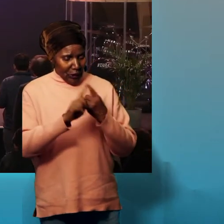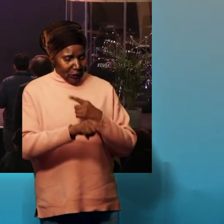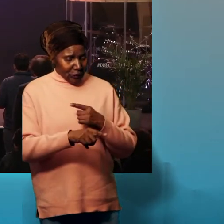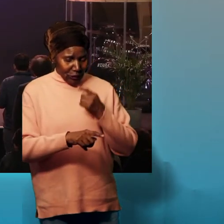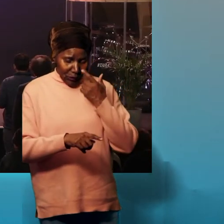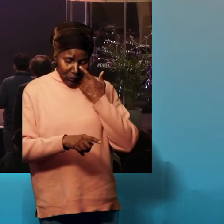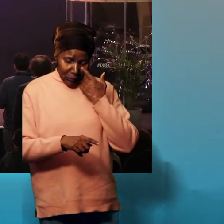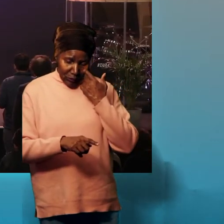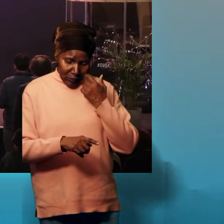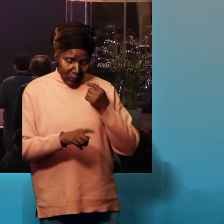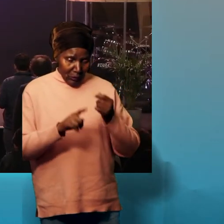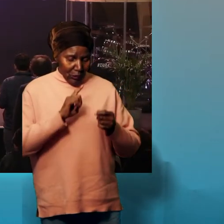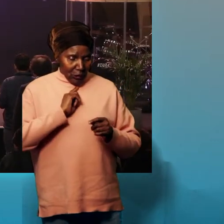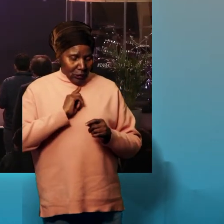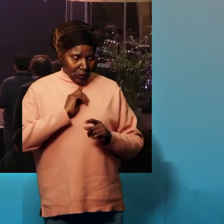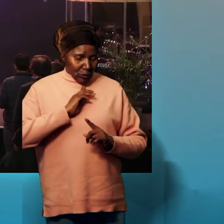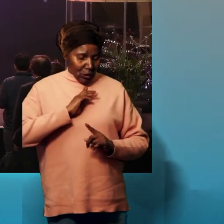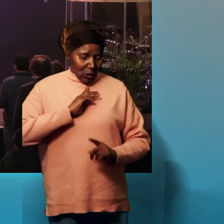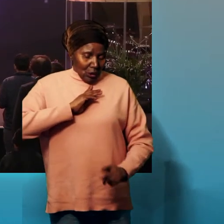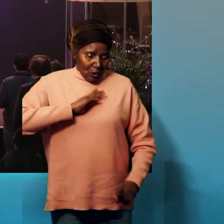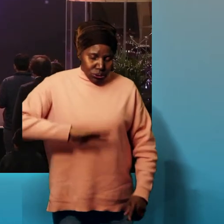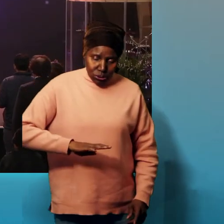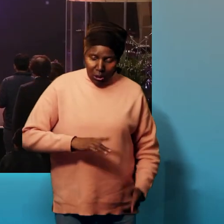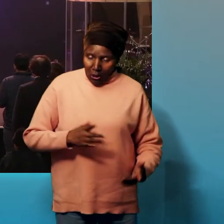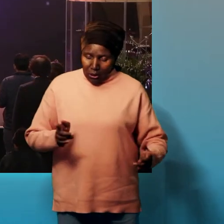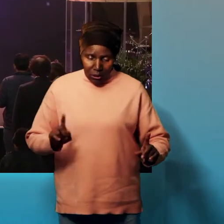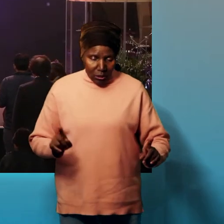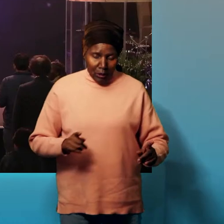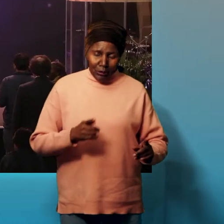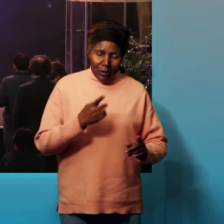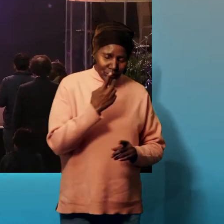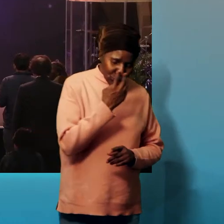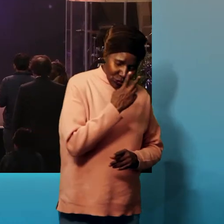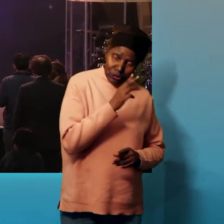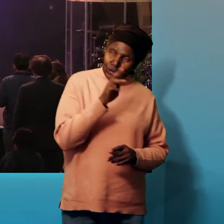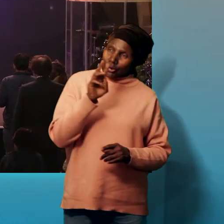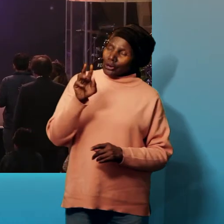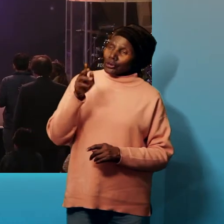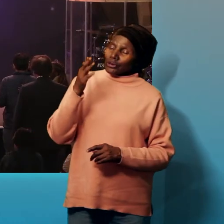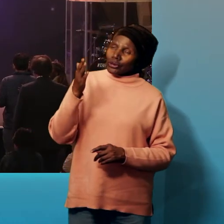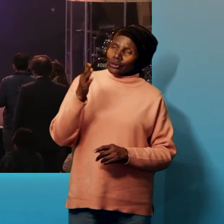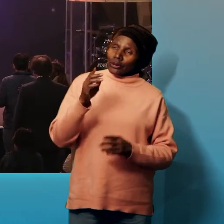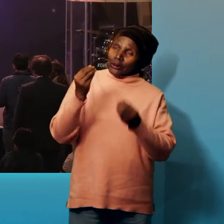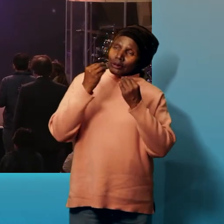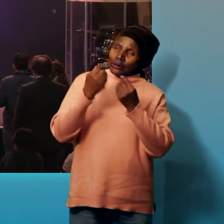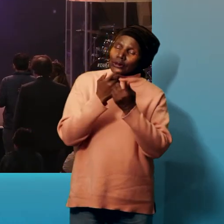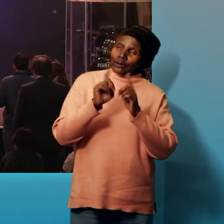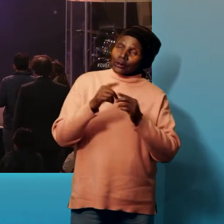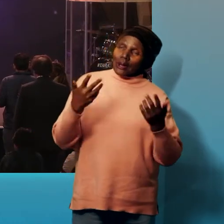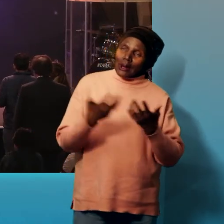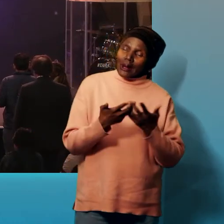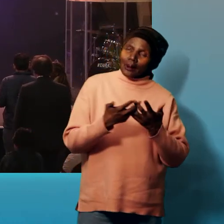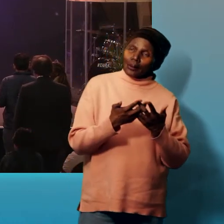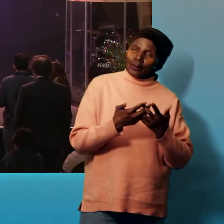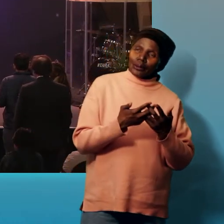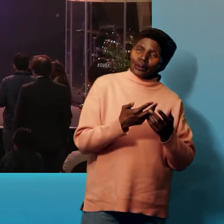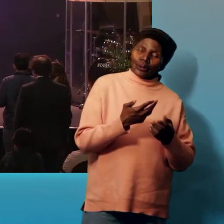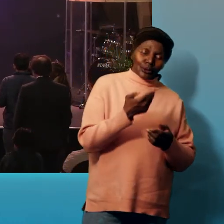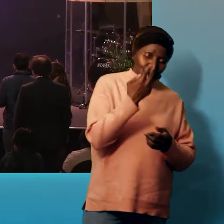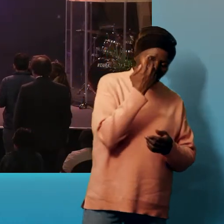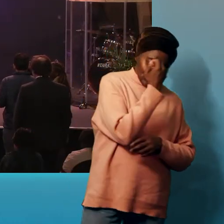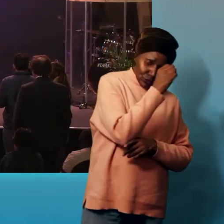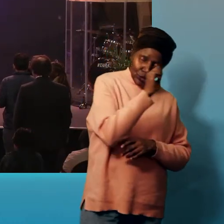our desperation instead of turning to you, and teach us how to turn and keep on turning to